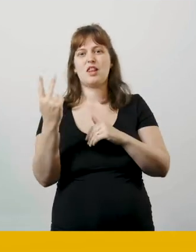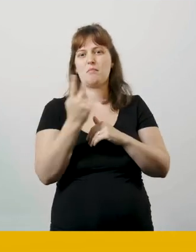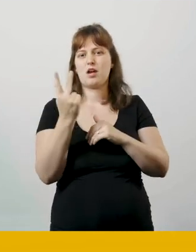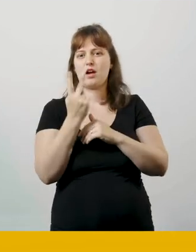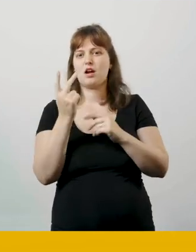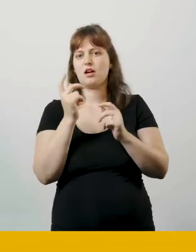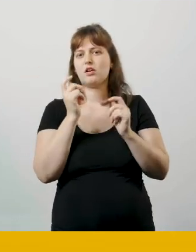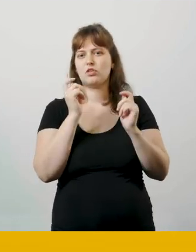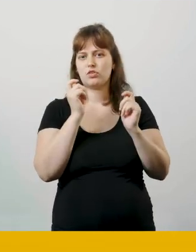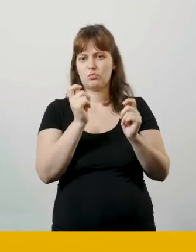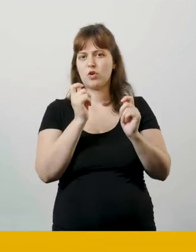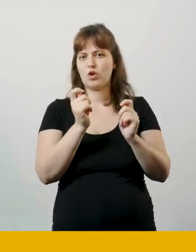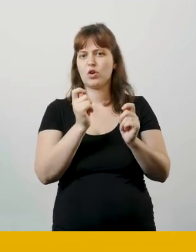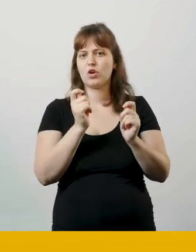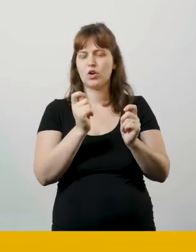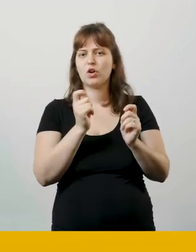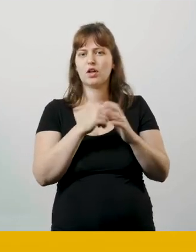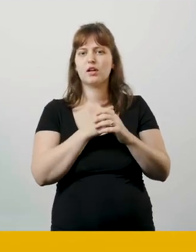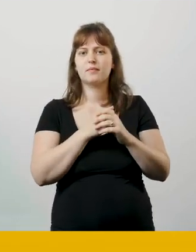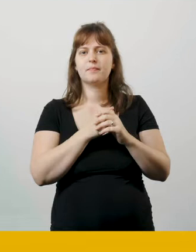levels meeting. And